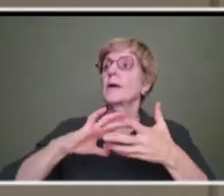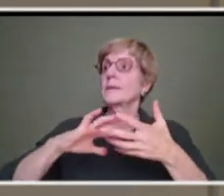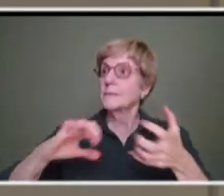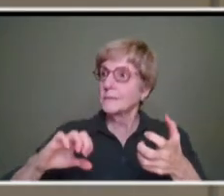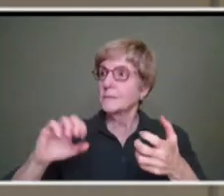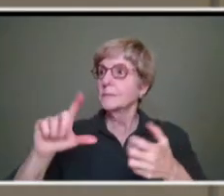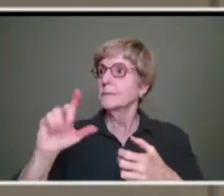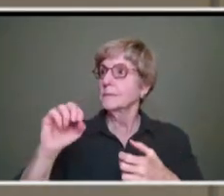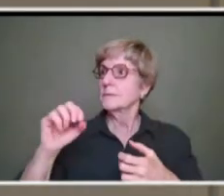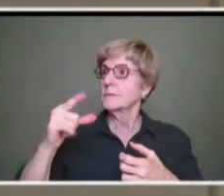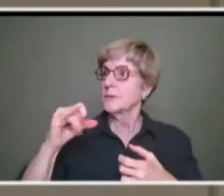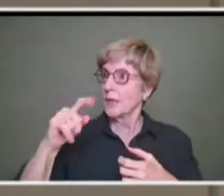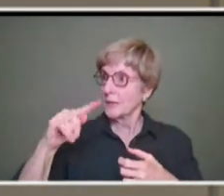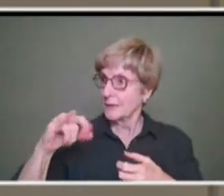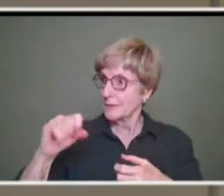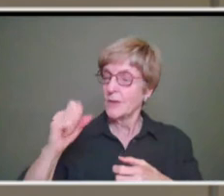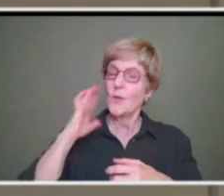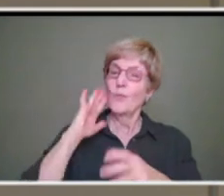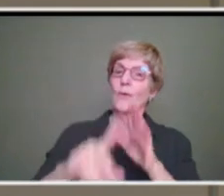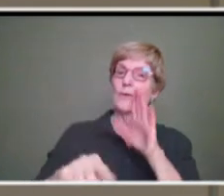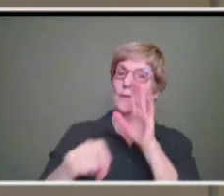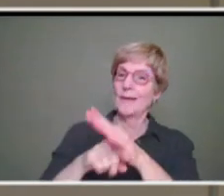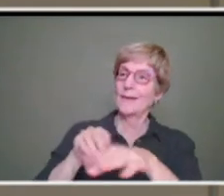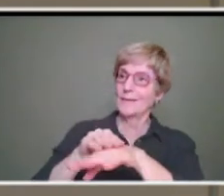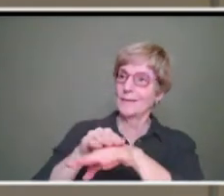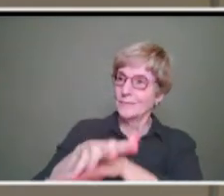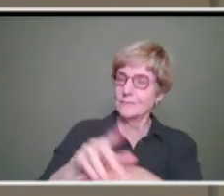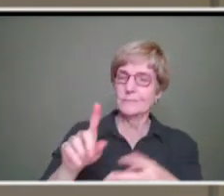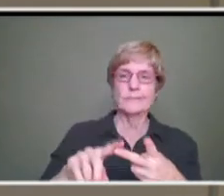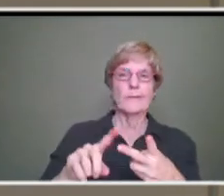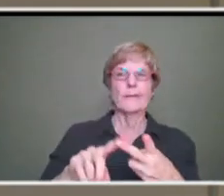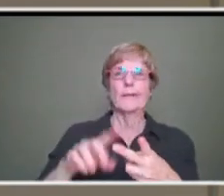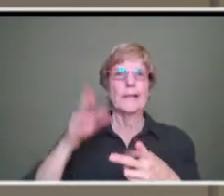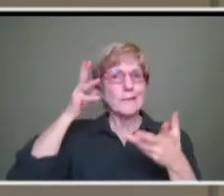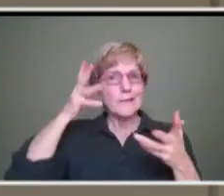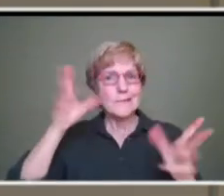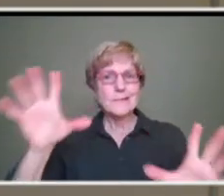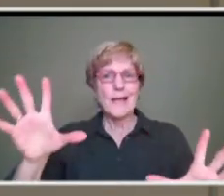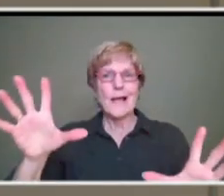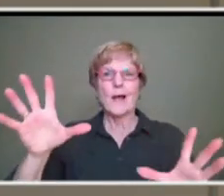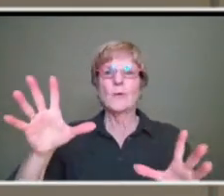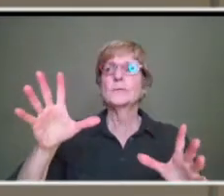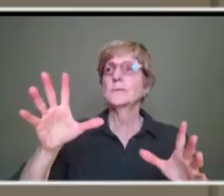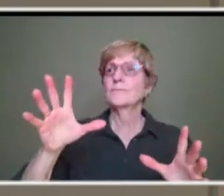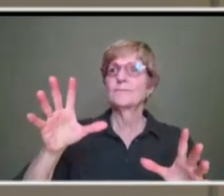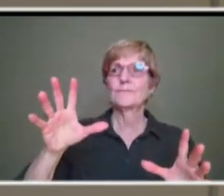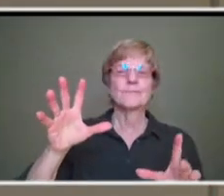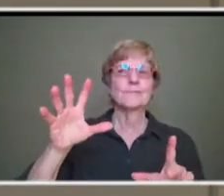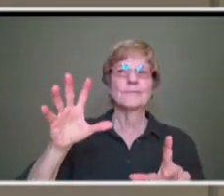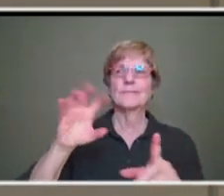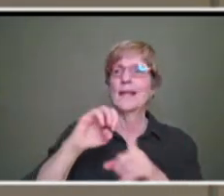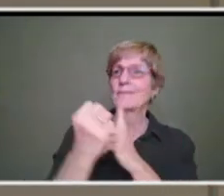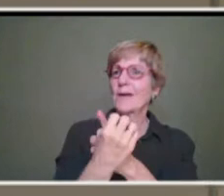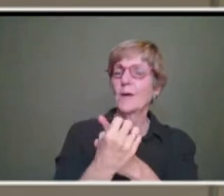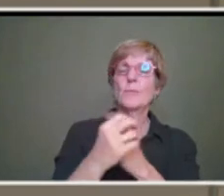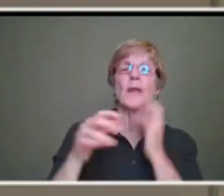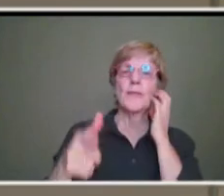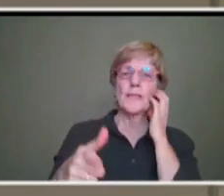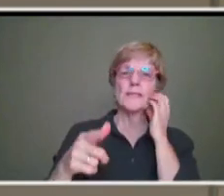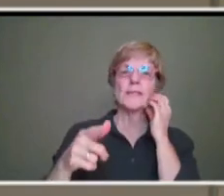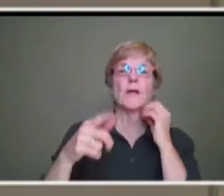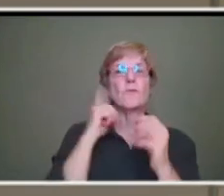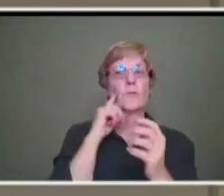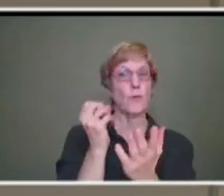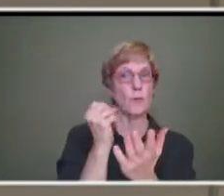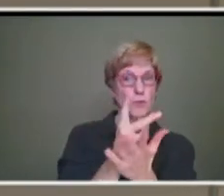to negatively impact environmentally sound wise the residential that is on the books to be approved